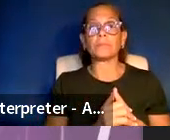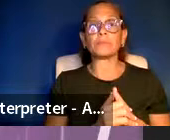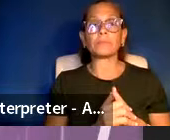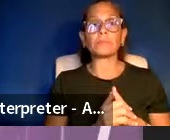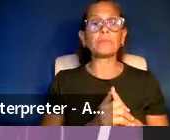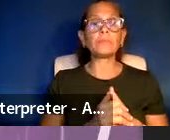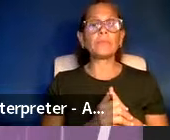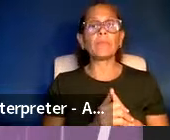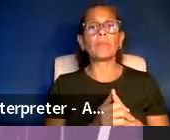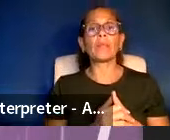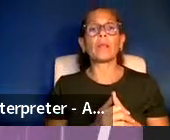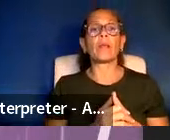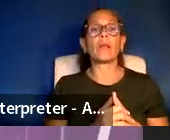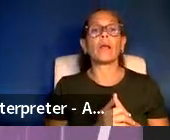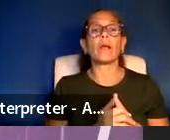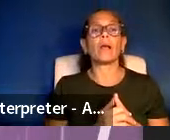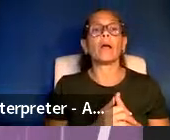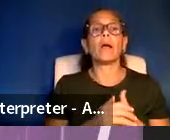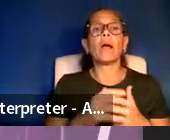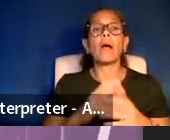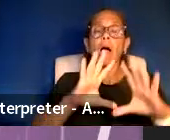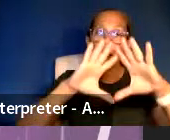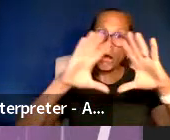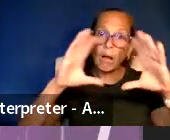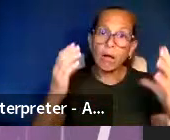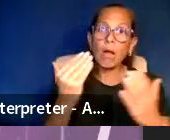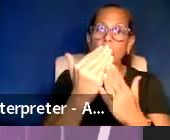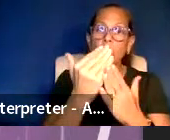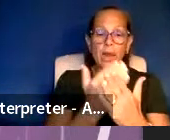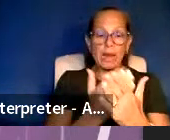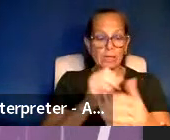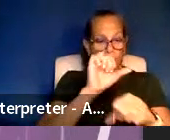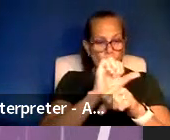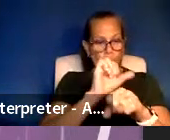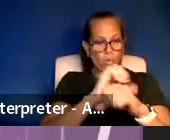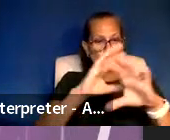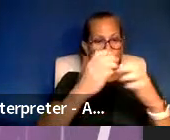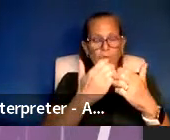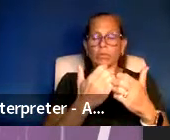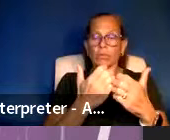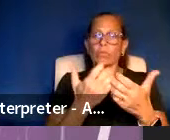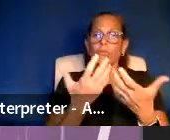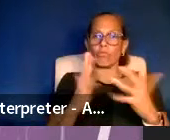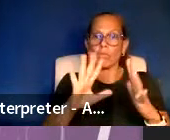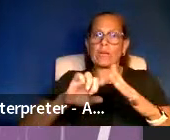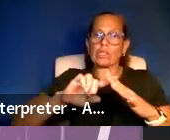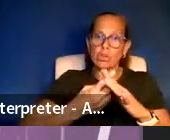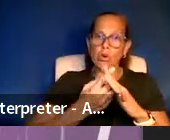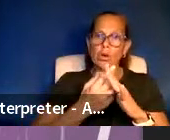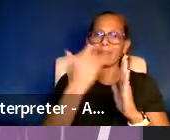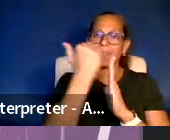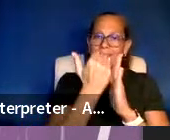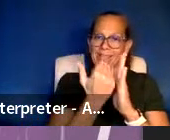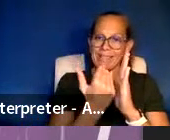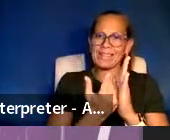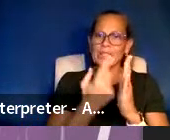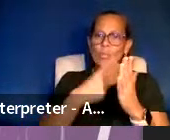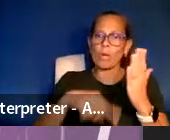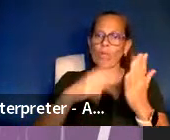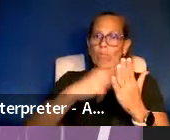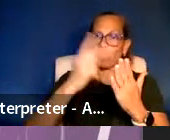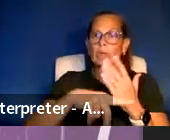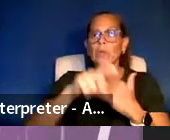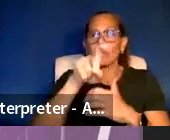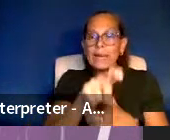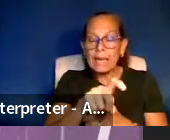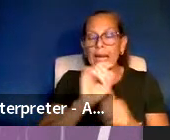We have begun the initial steps of creating a comprehensive list of existing workforce development programs that can be supported and improved, but also looking forward